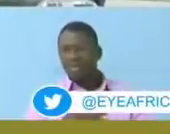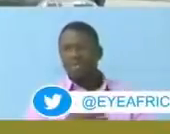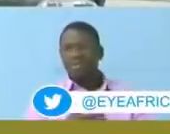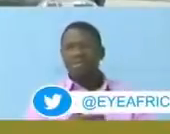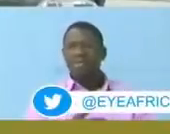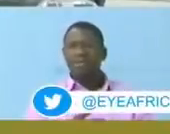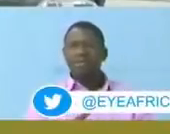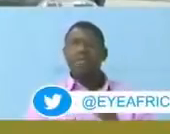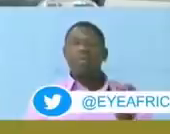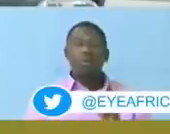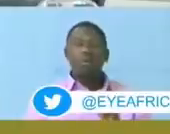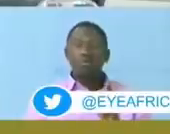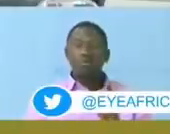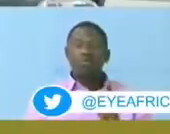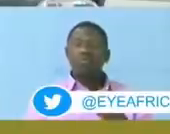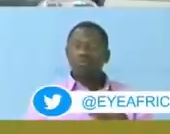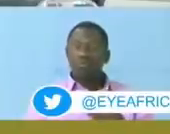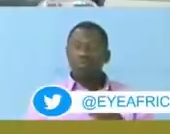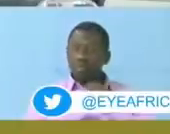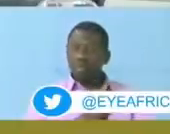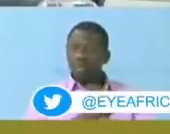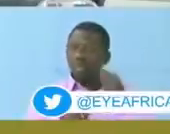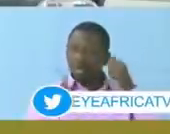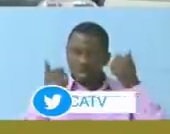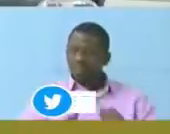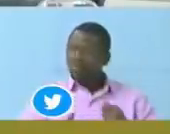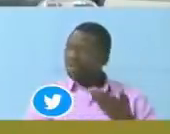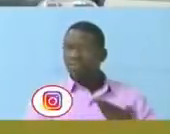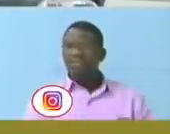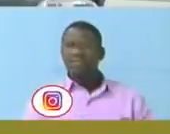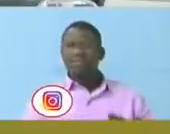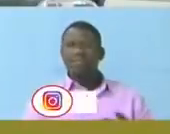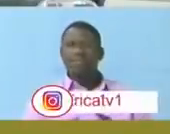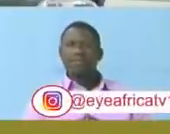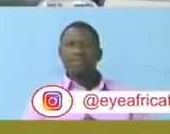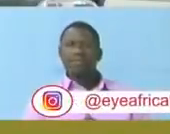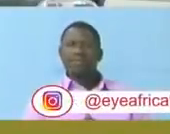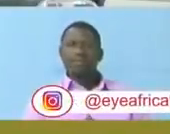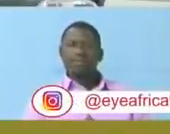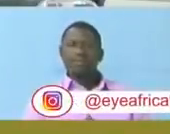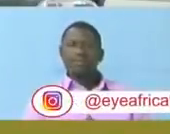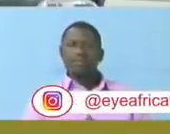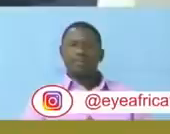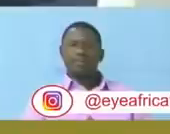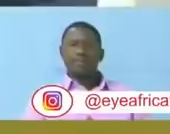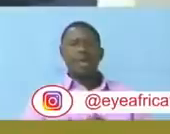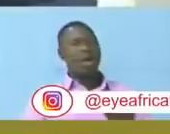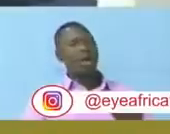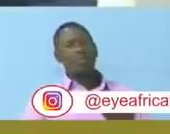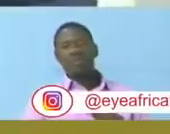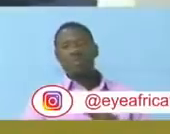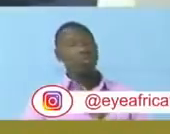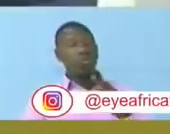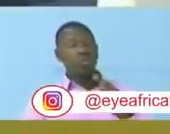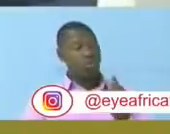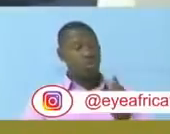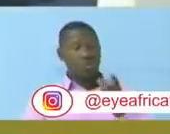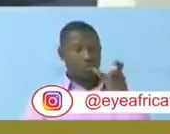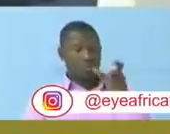if I want to contribute, I would have made several efforts. And not only this person, but quite a number of them. I choose